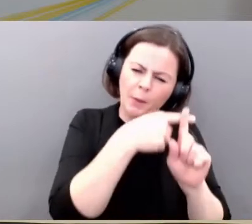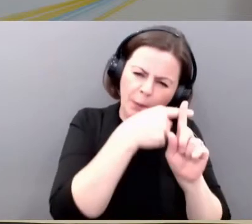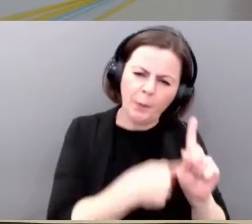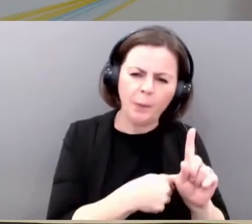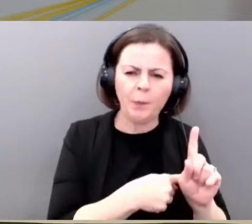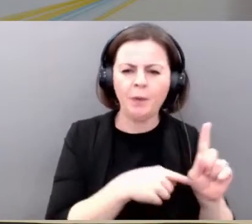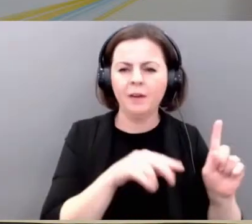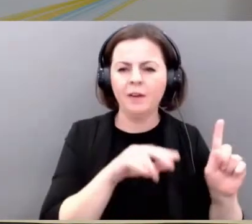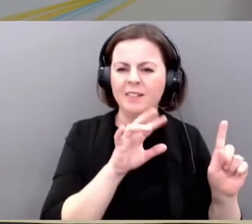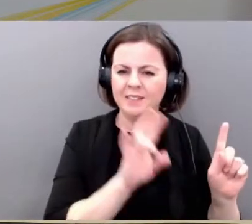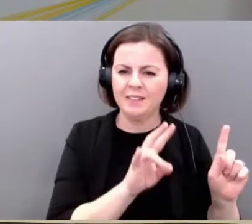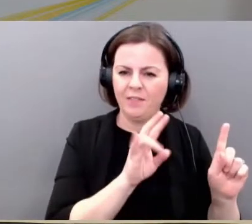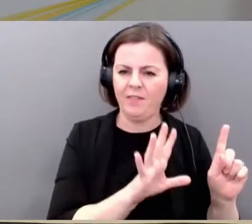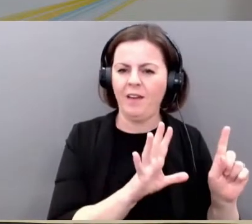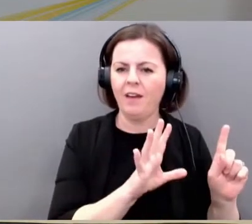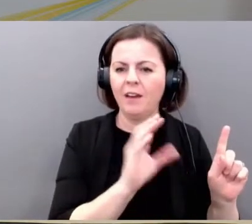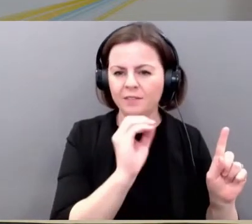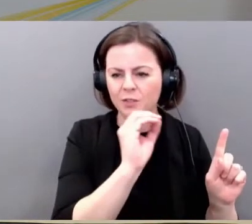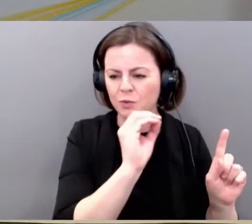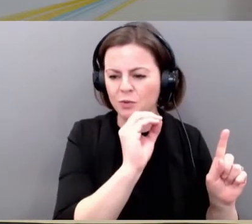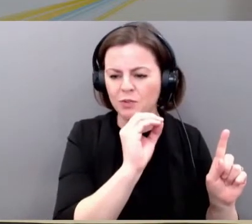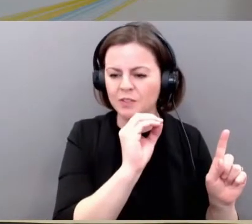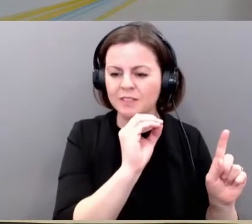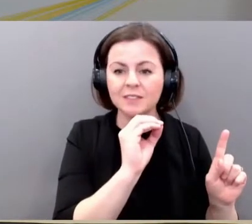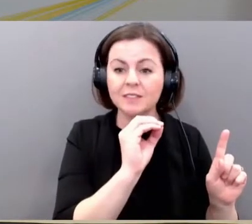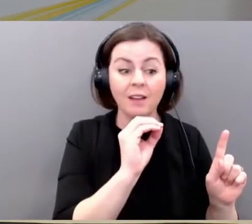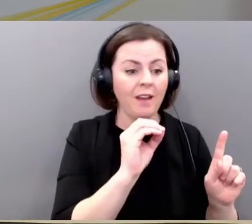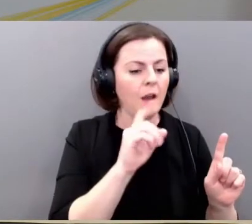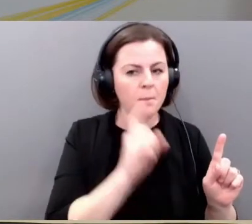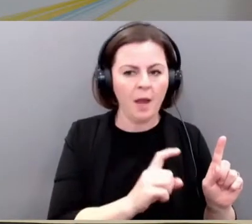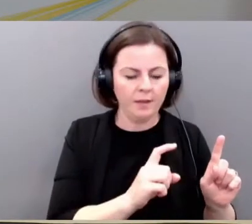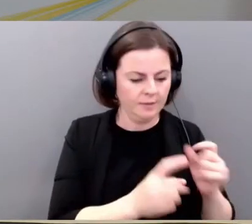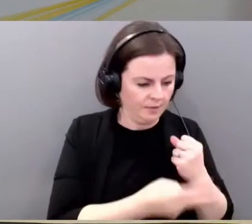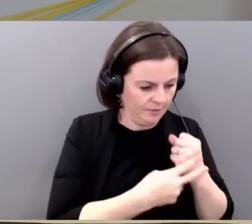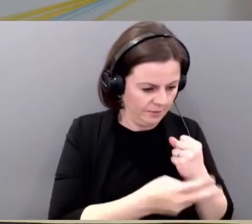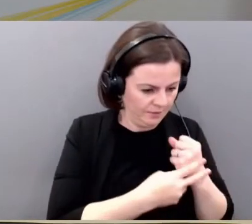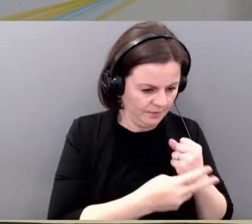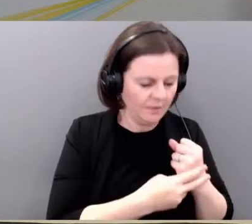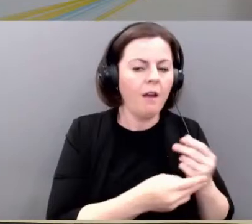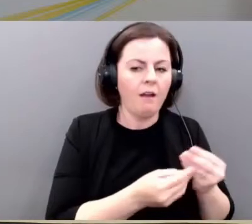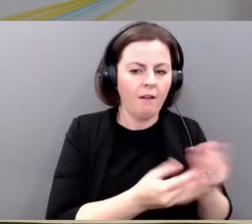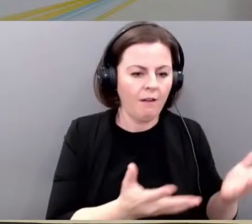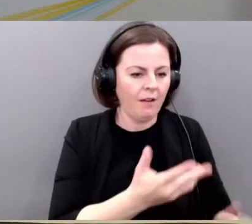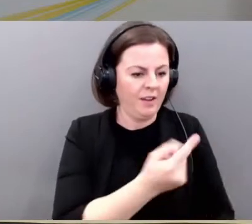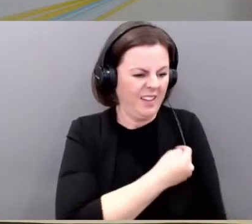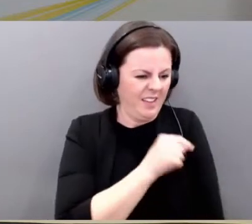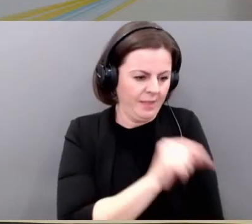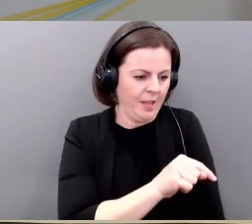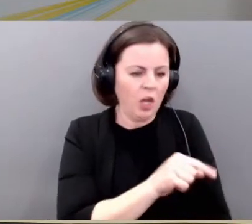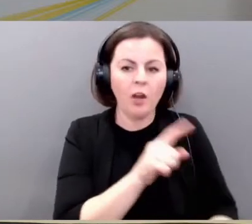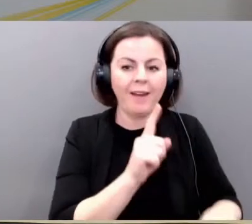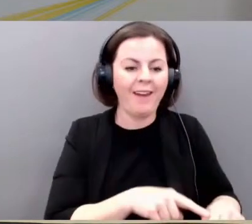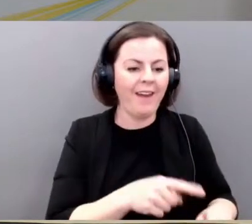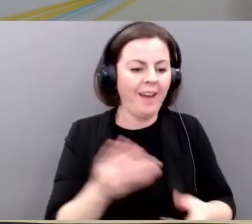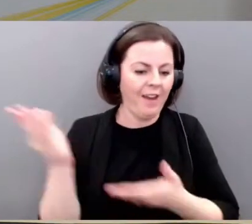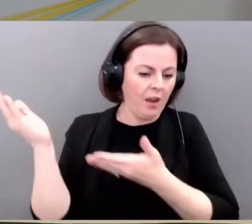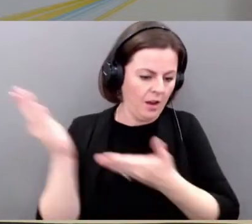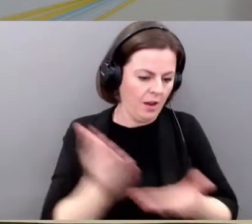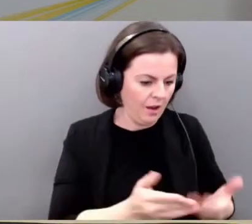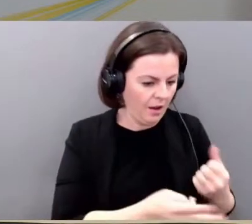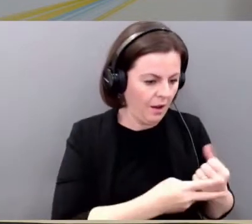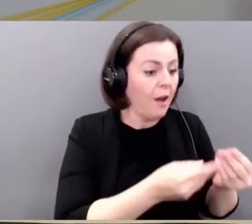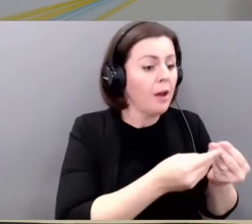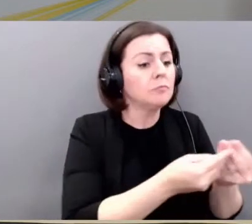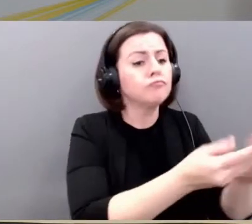location where the vaccine is delivered at this time. This means that the vaccine has to be administered at the location where it is